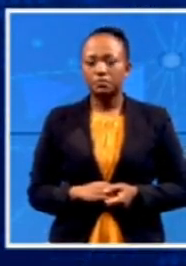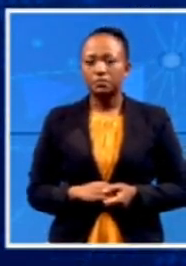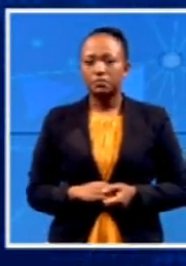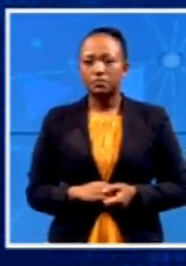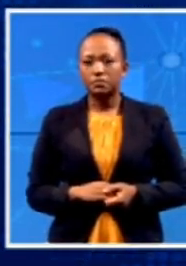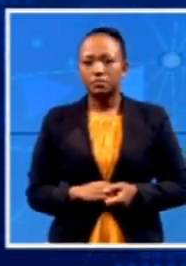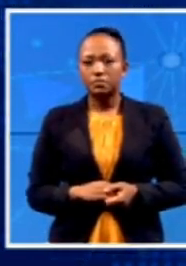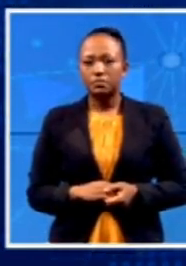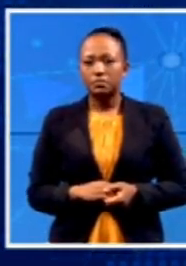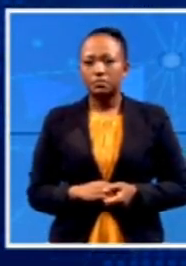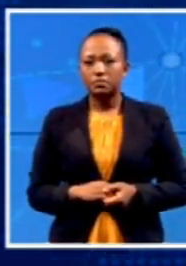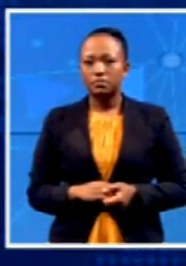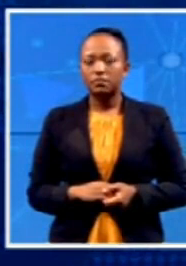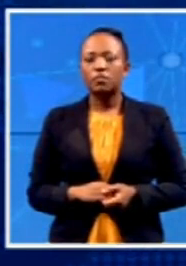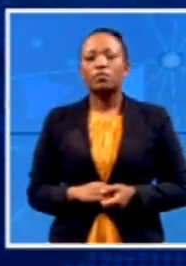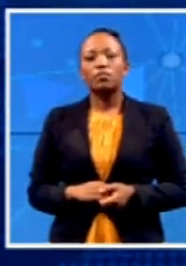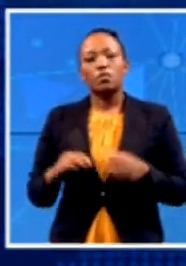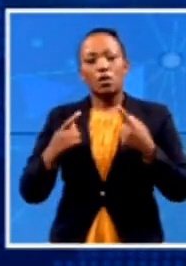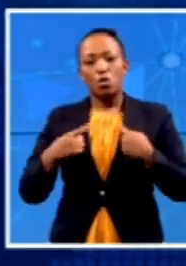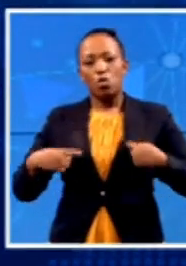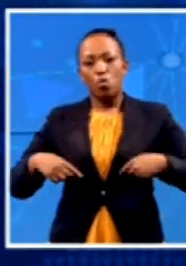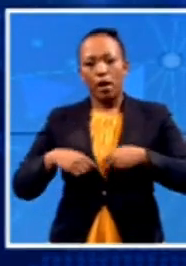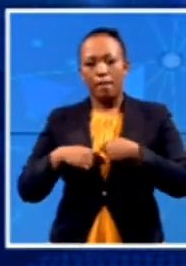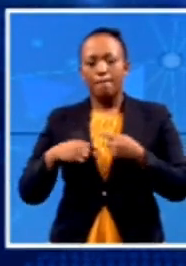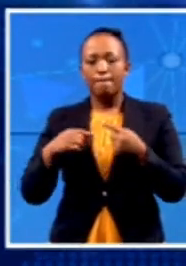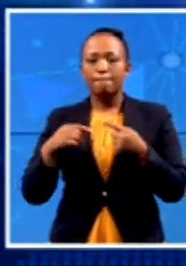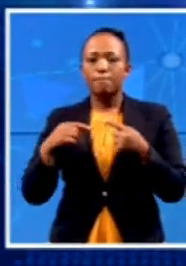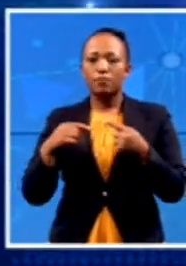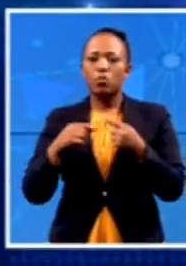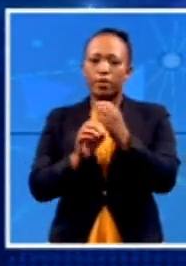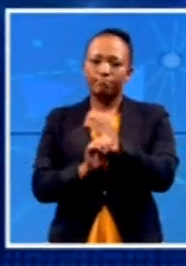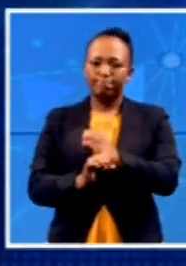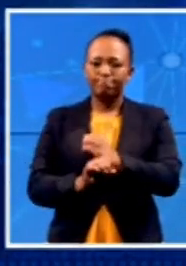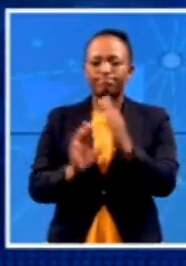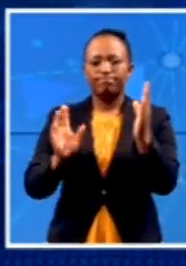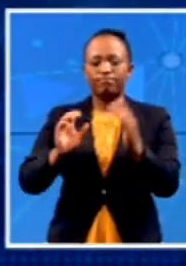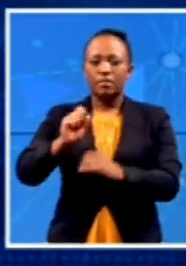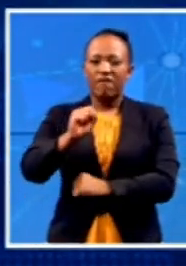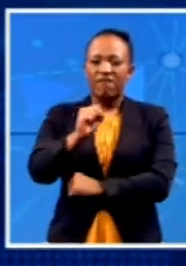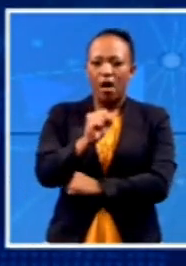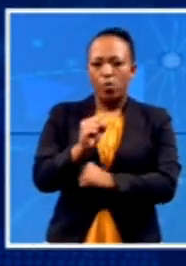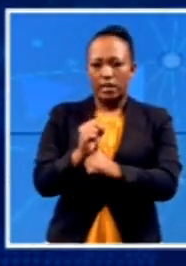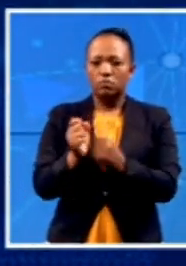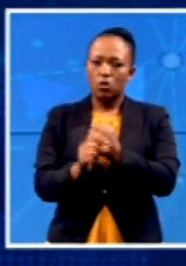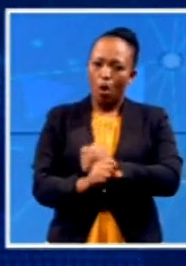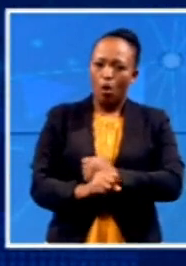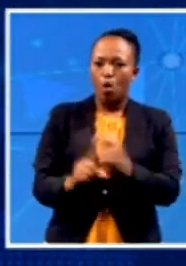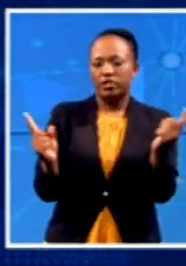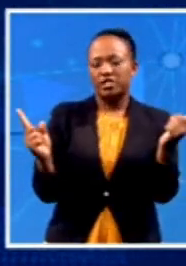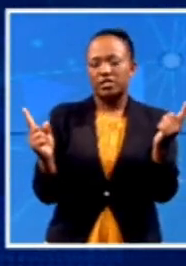foundation to commemorate the event, and one of the